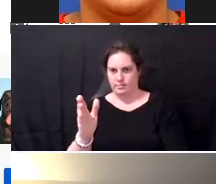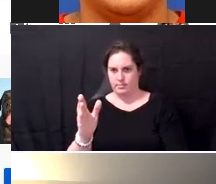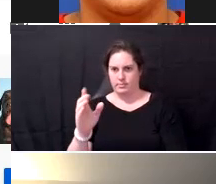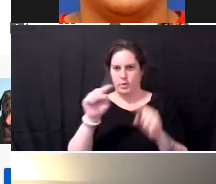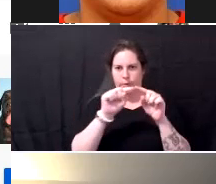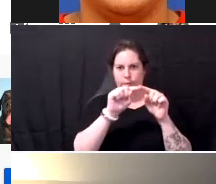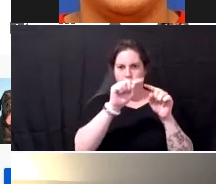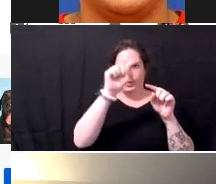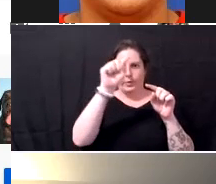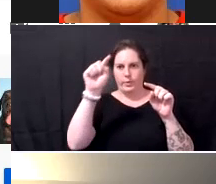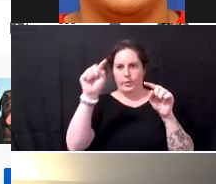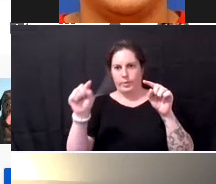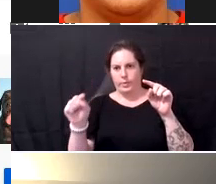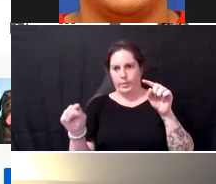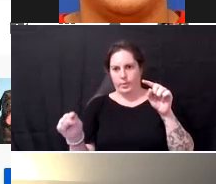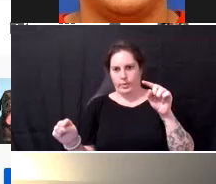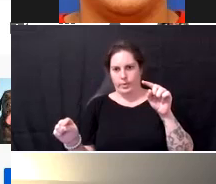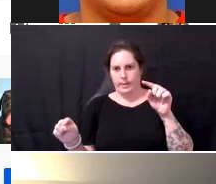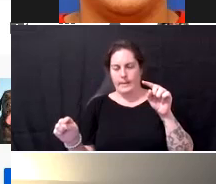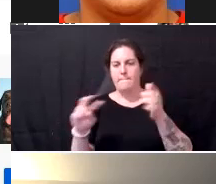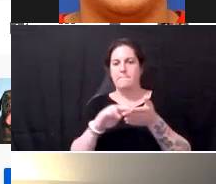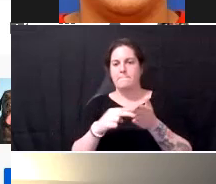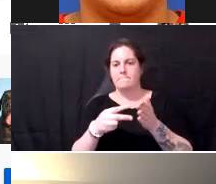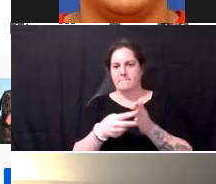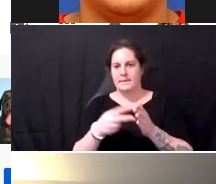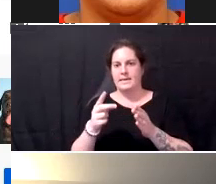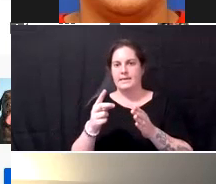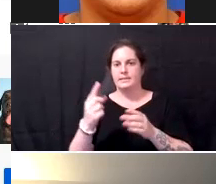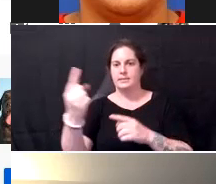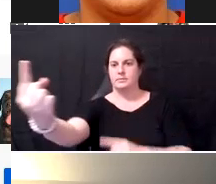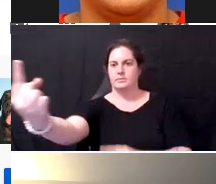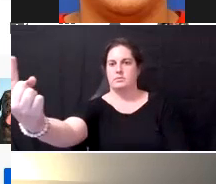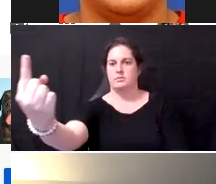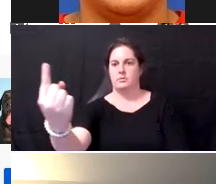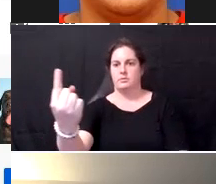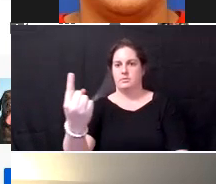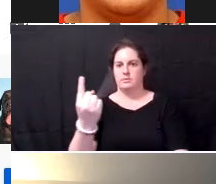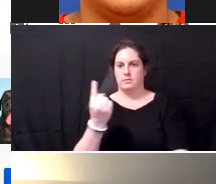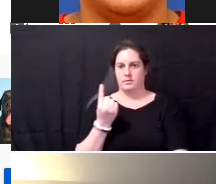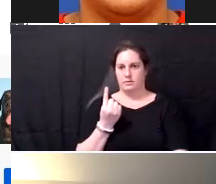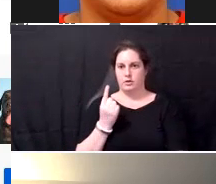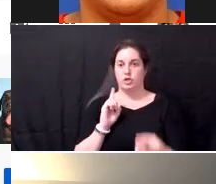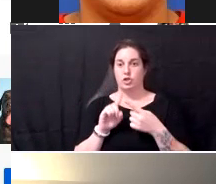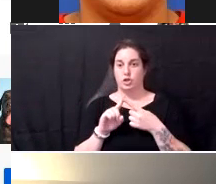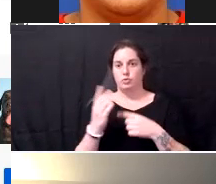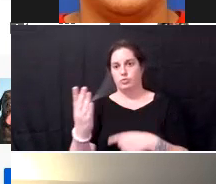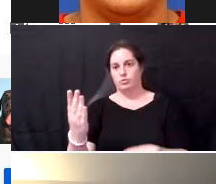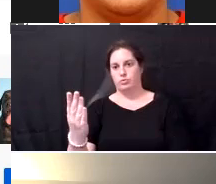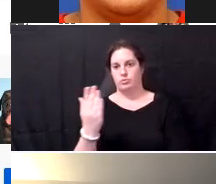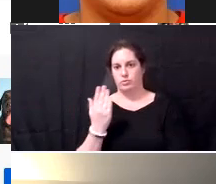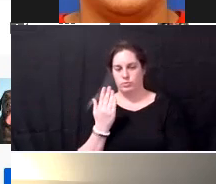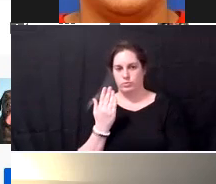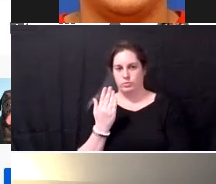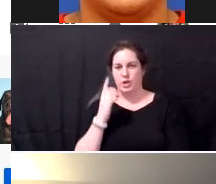curve downward that tells us that the object is moving toward. Now, notice on the video, he used